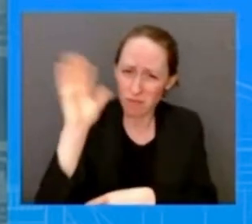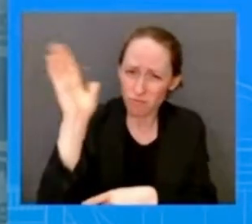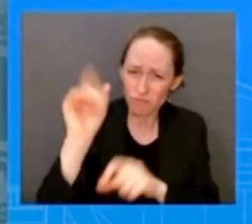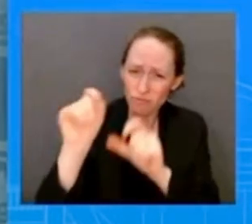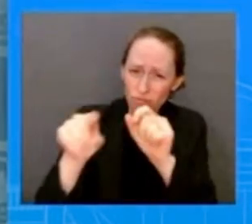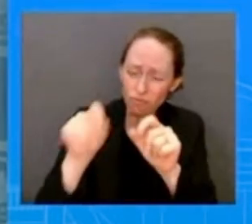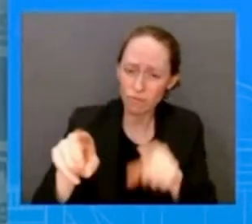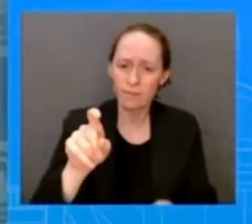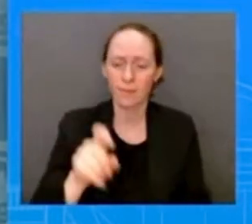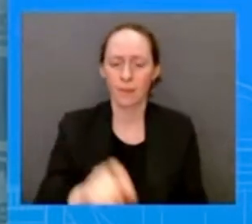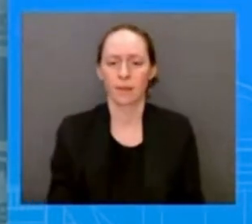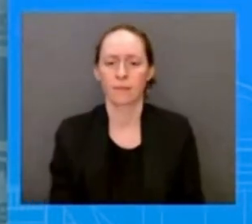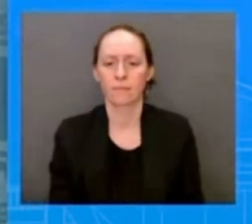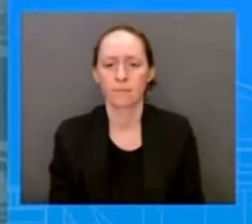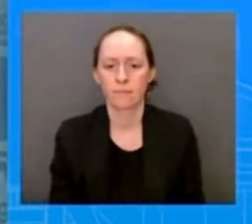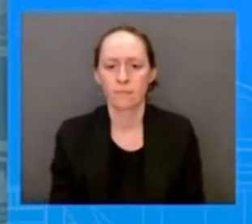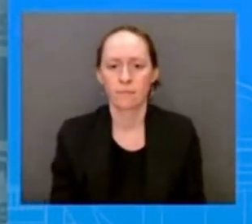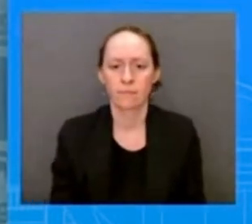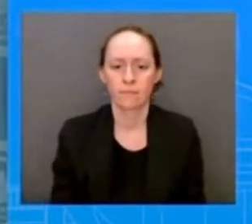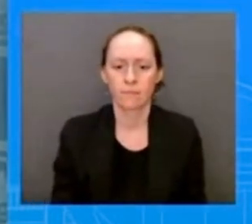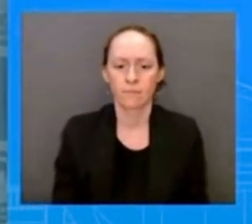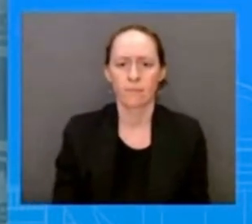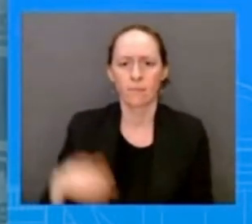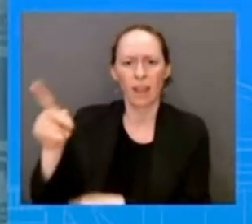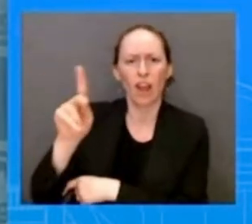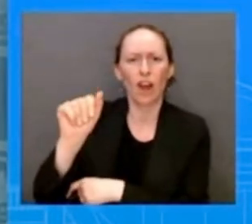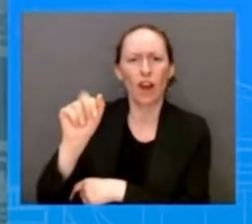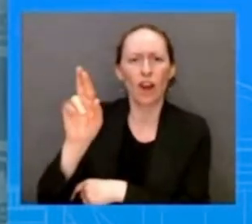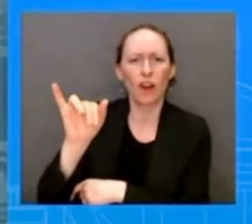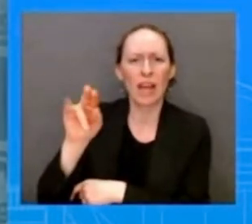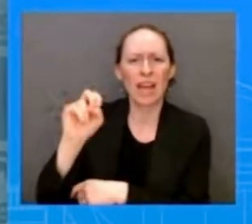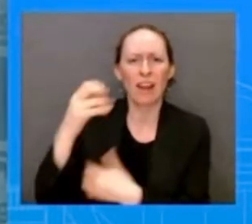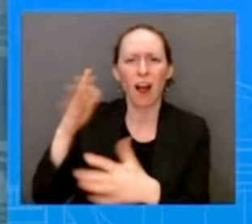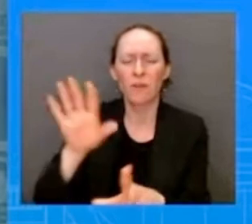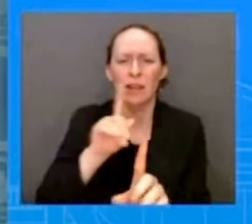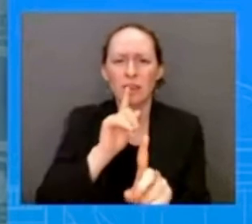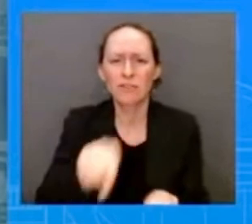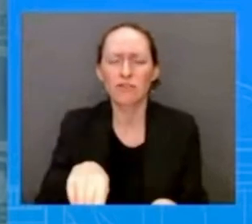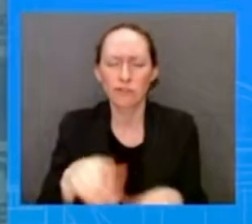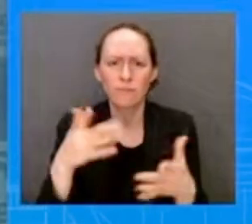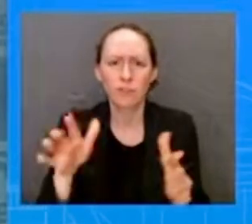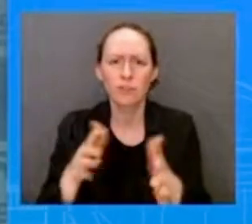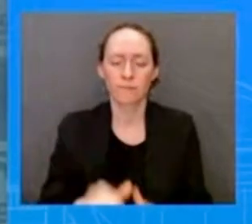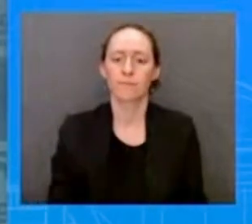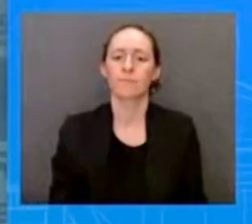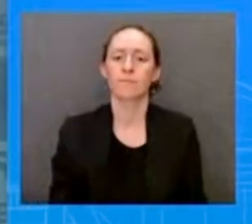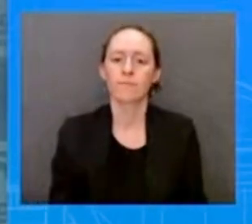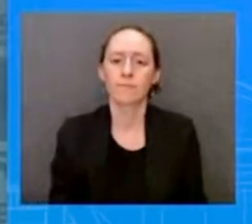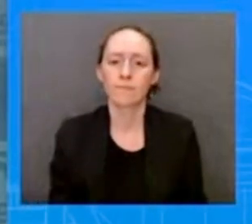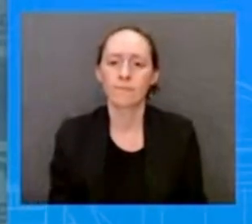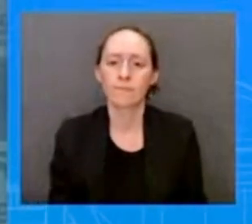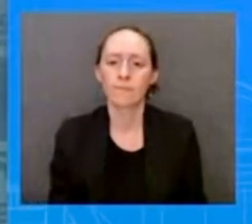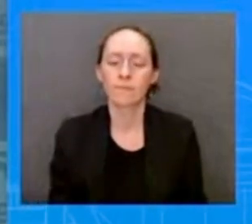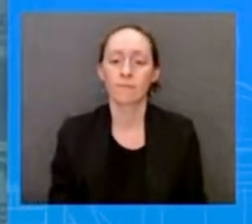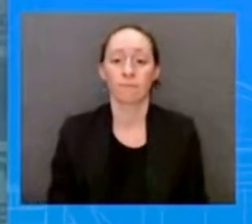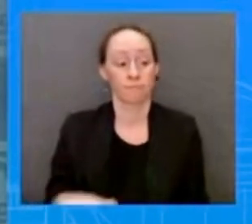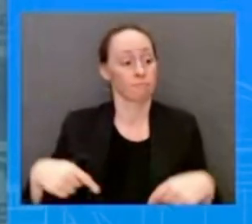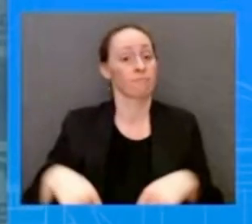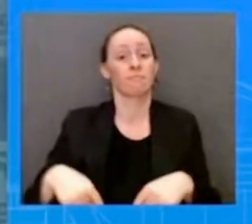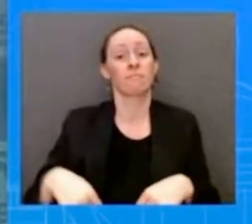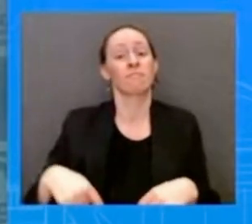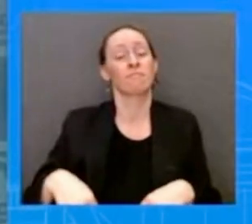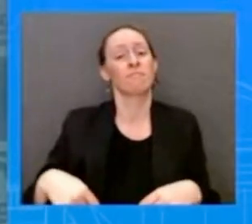it's very the agenda, which is tight-knit because it's just not an expansive. He's not going to be meeting with the president all